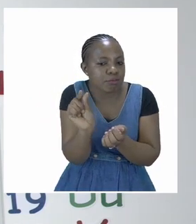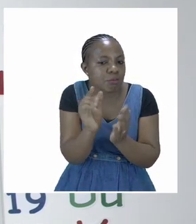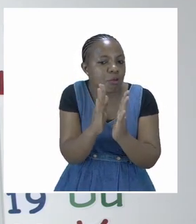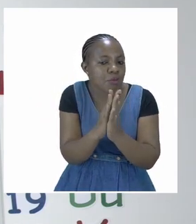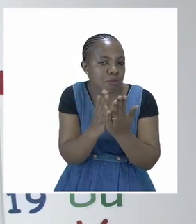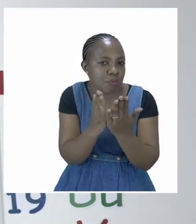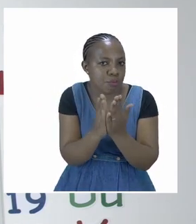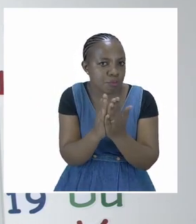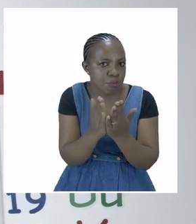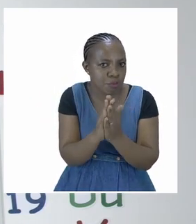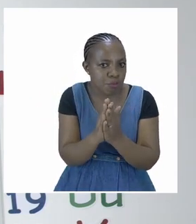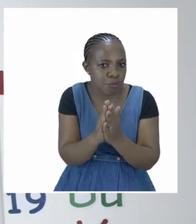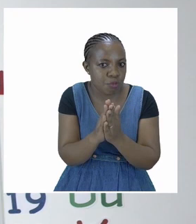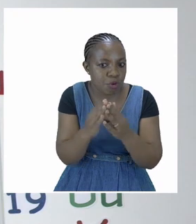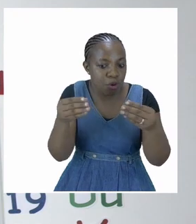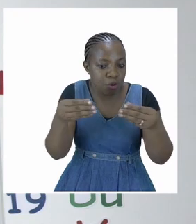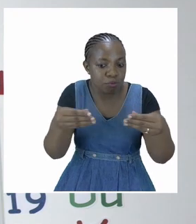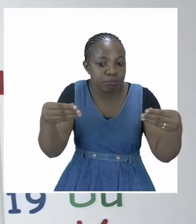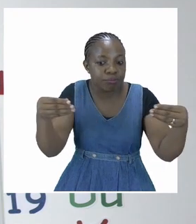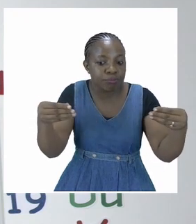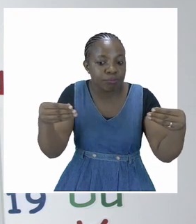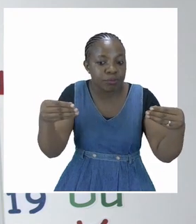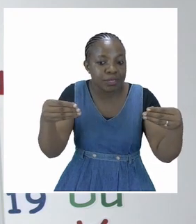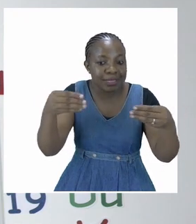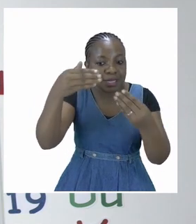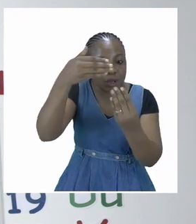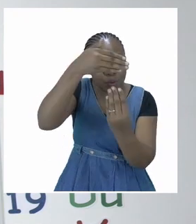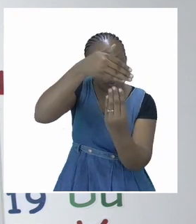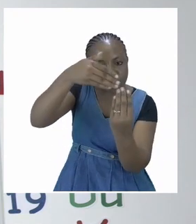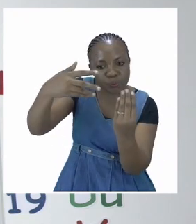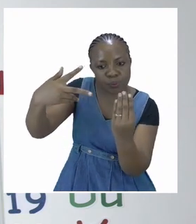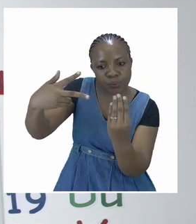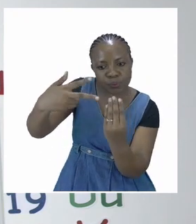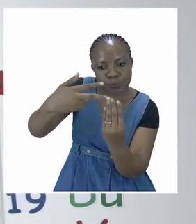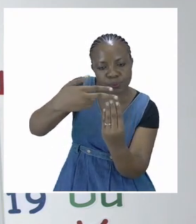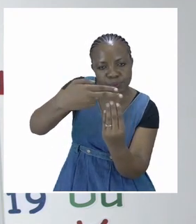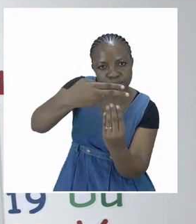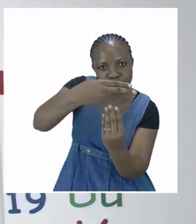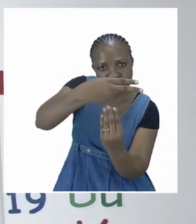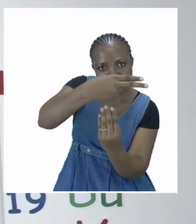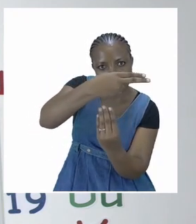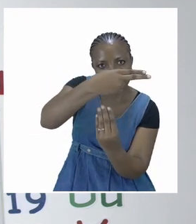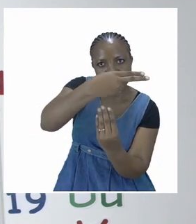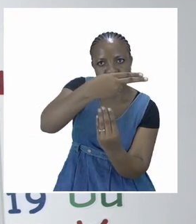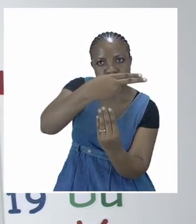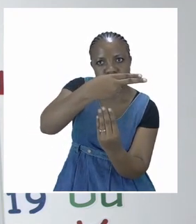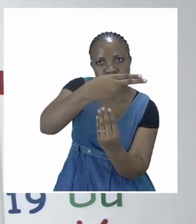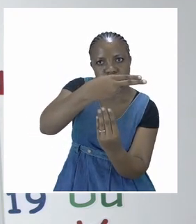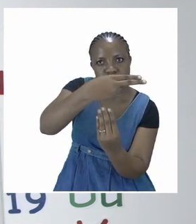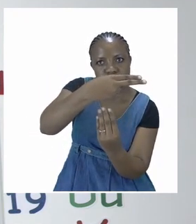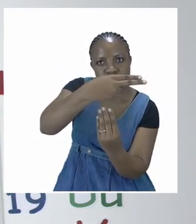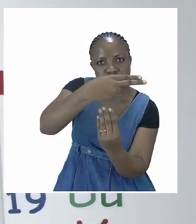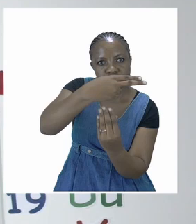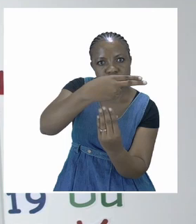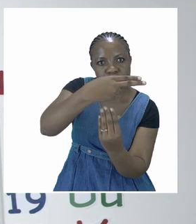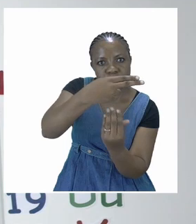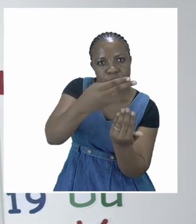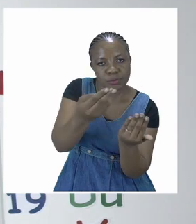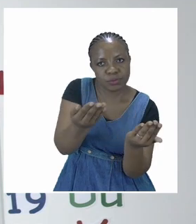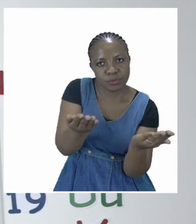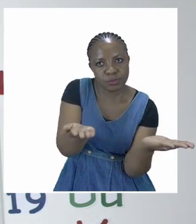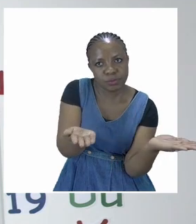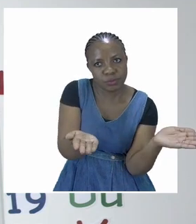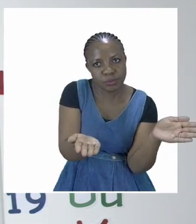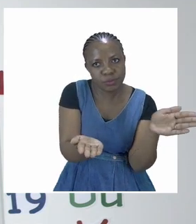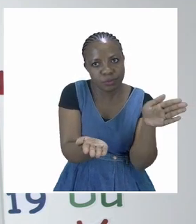booklet. Please cut the top of the lesson booklet with a pair of scissors and fold